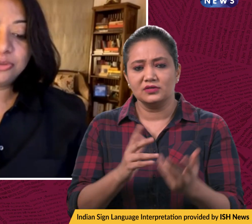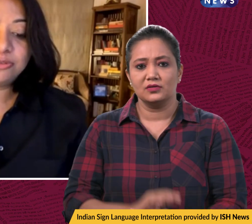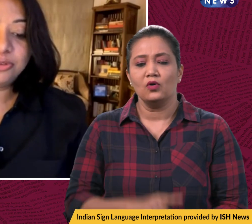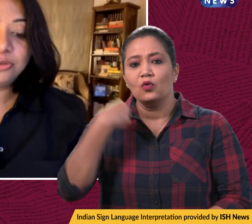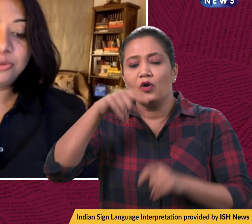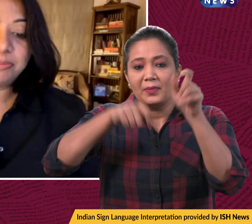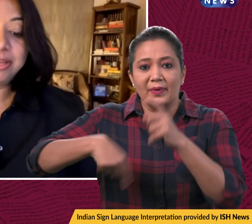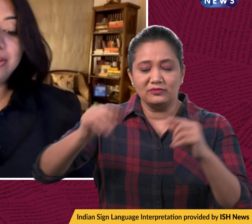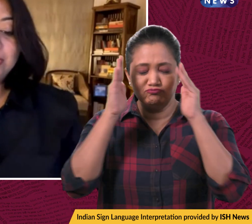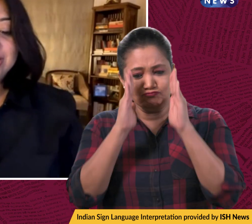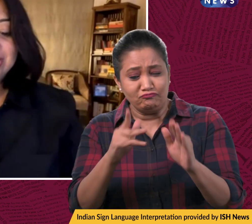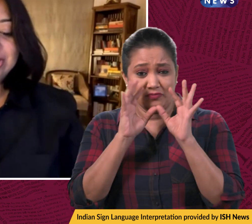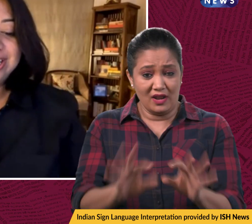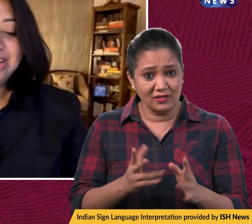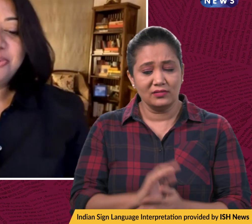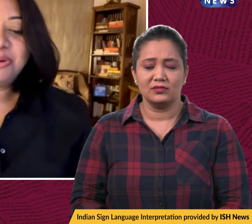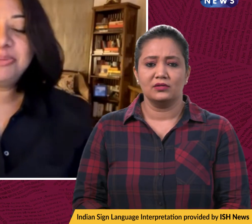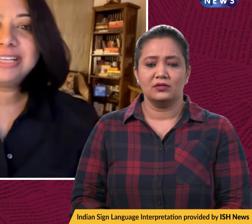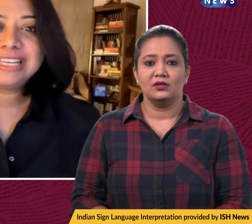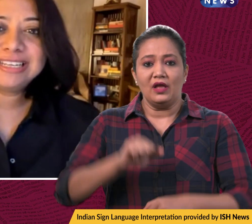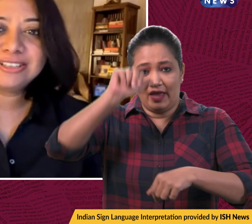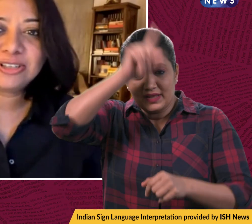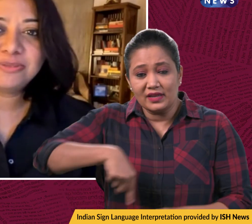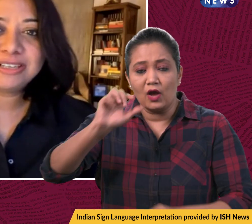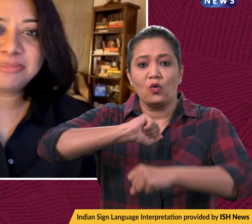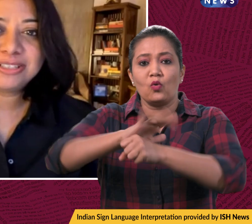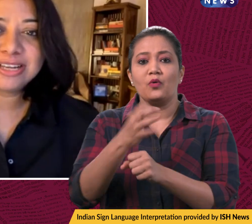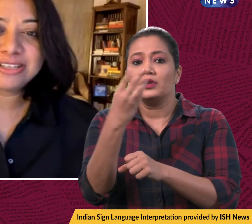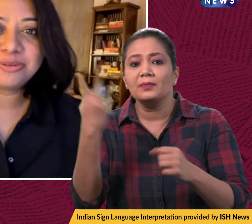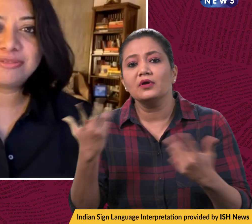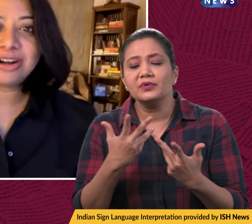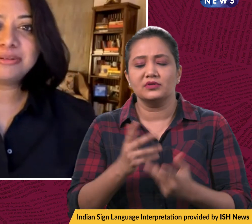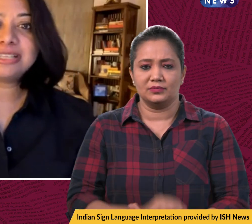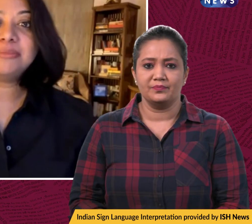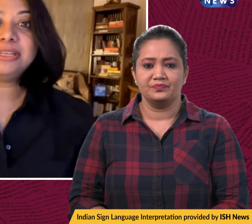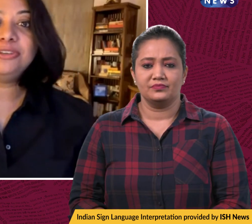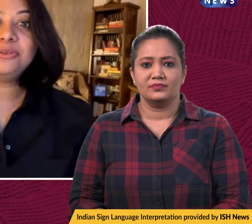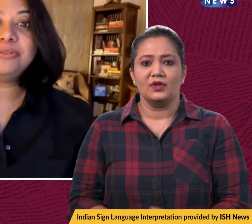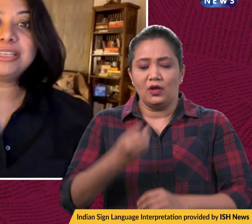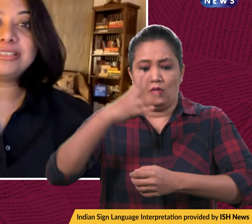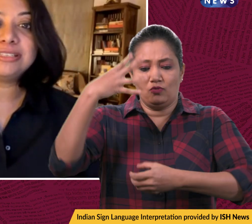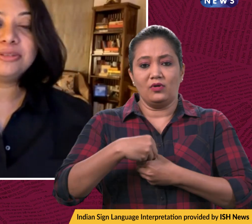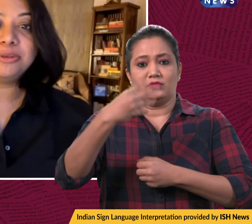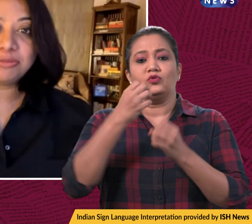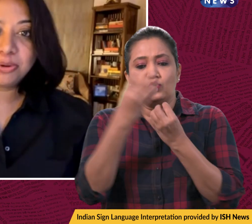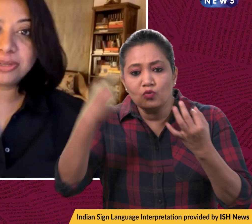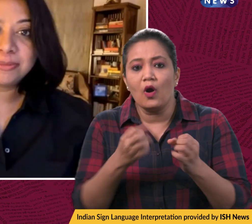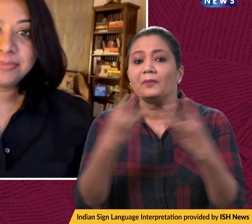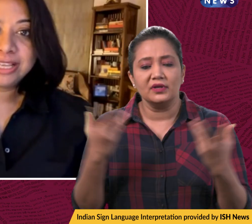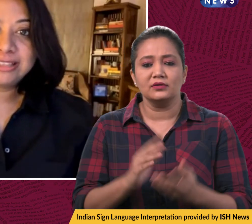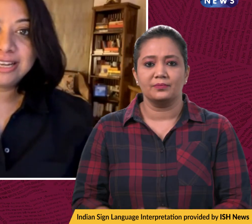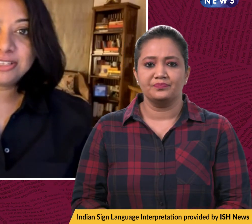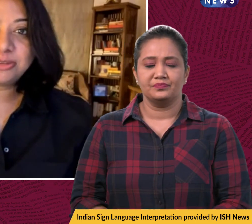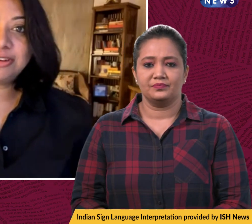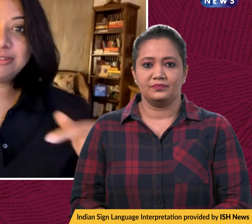to those of you who were paying close attention. What were India's COVID numbers in the last 24 hours? How many new COVID cases did we report